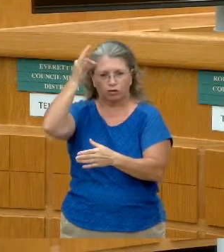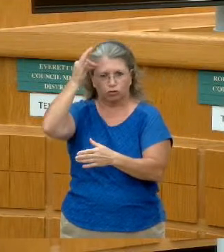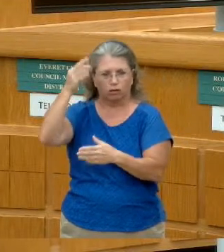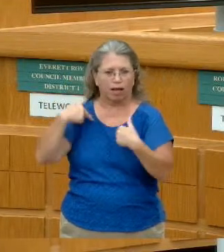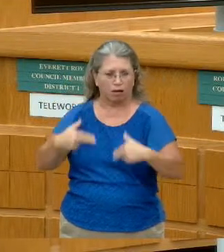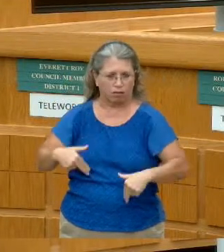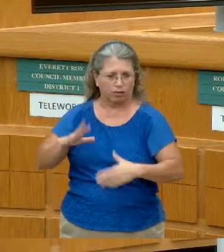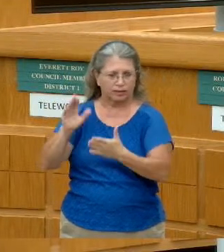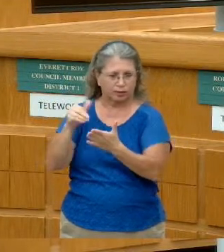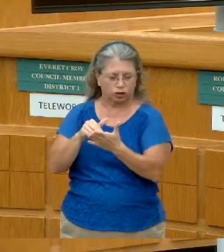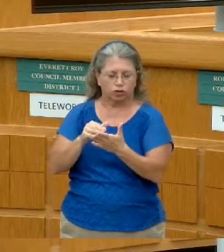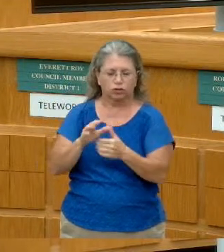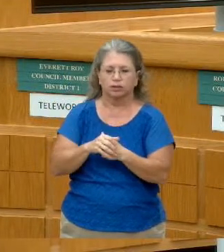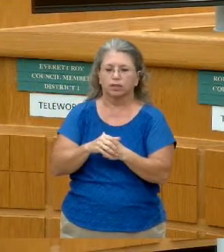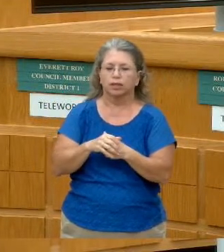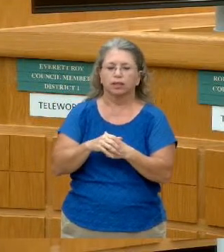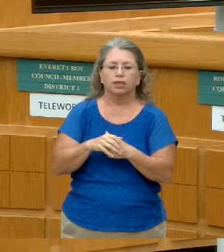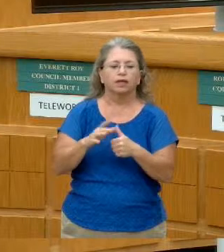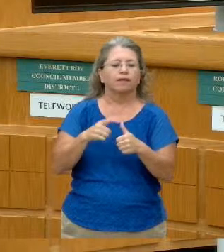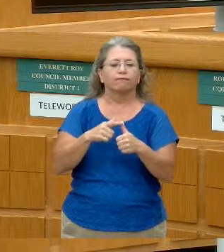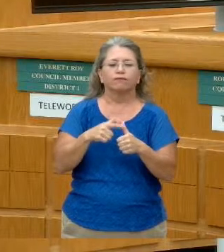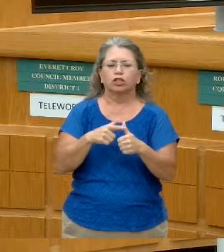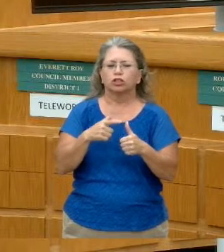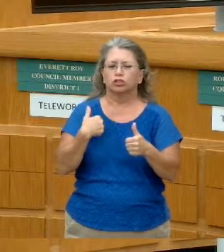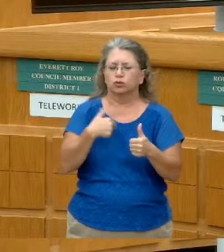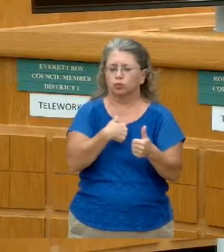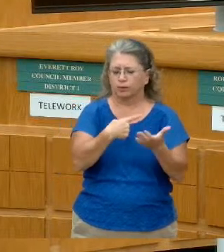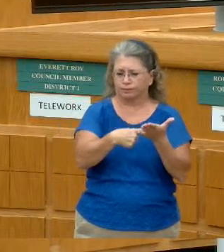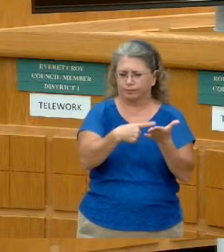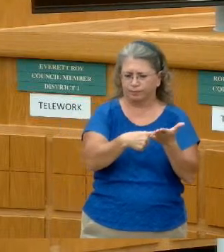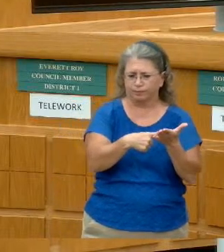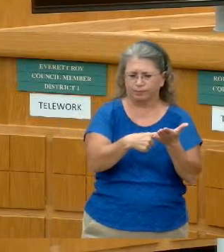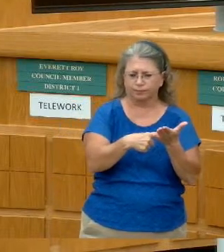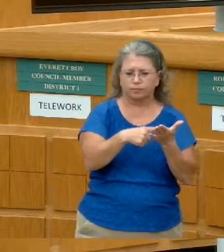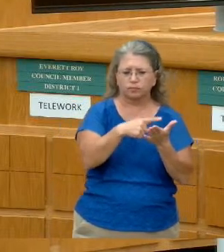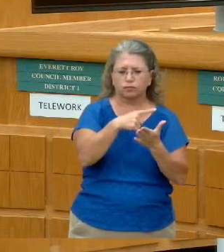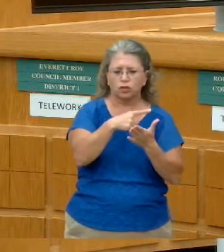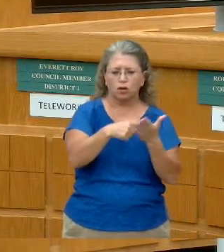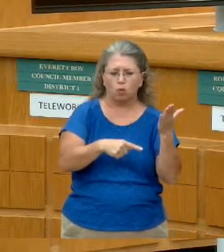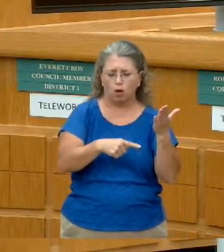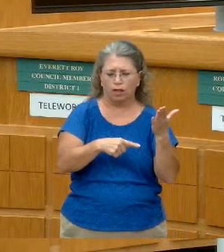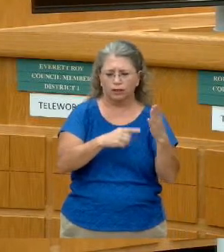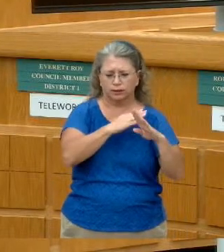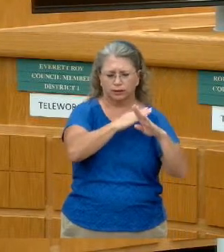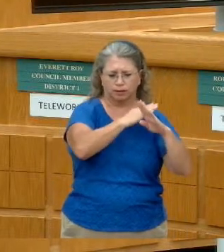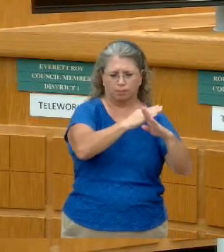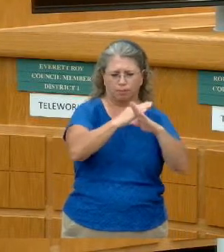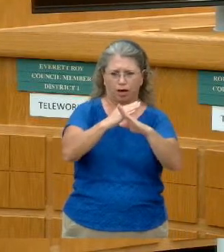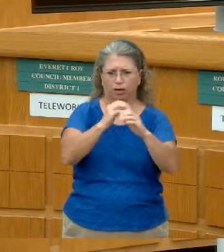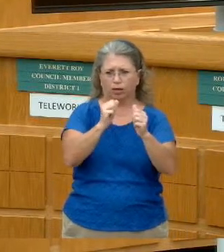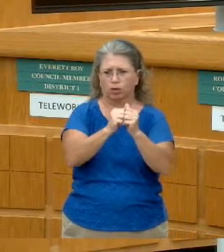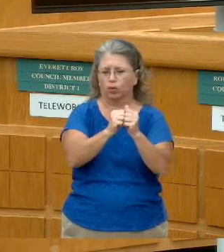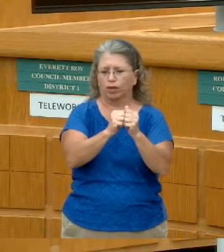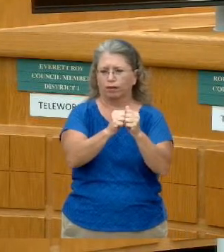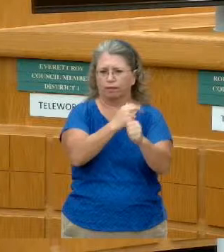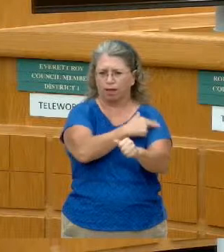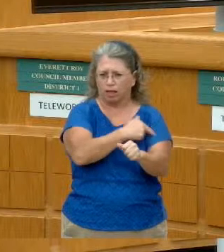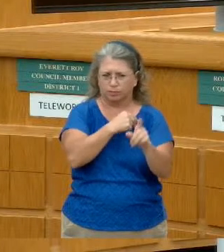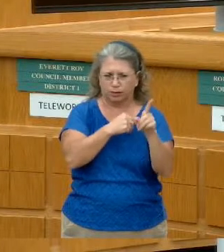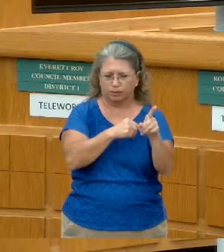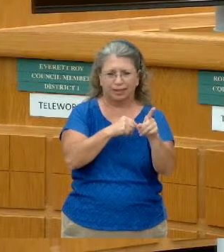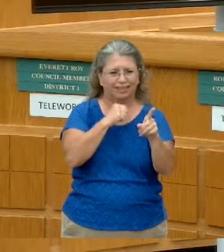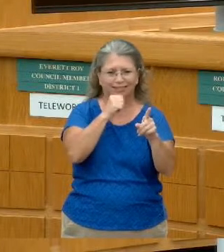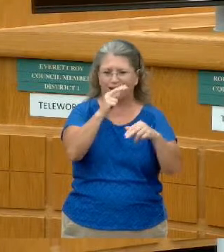thing that we are talking about is what are the impediments to Memorial? It's not the construction.